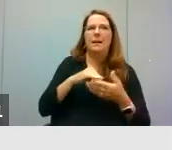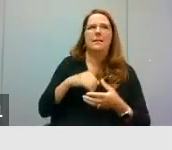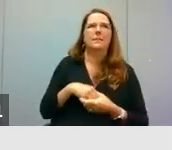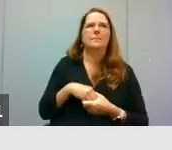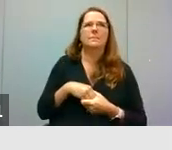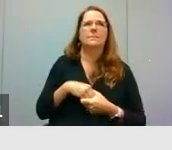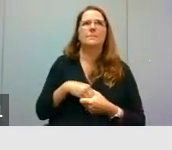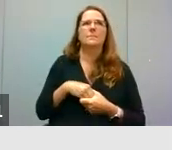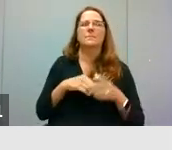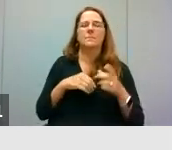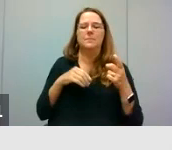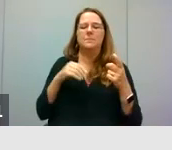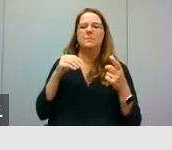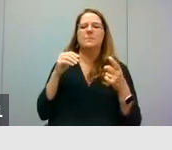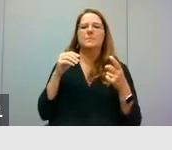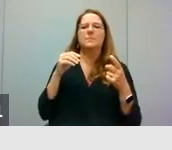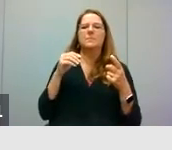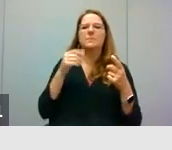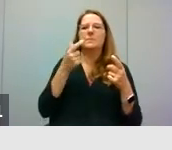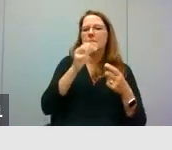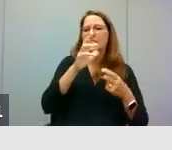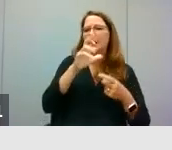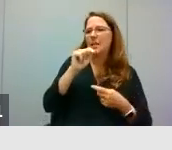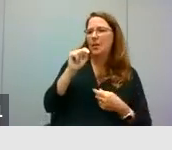Who now? Is Brian on?